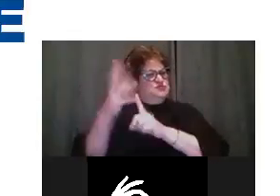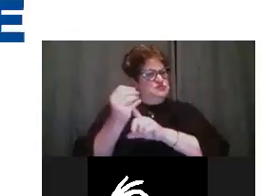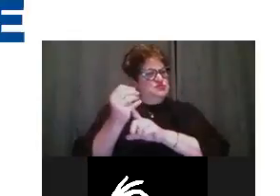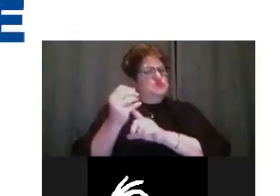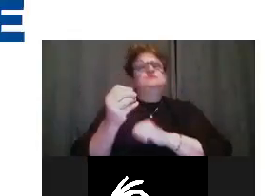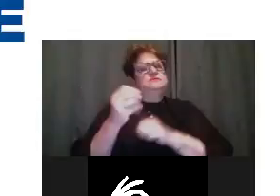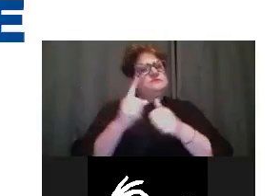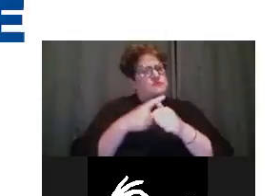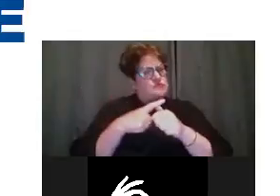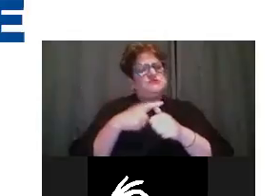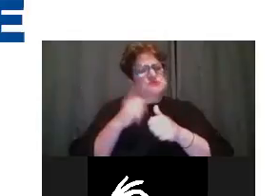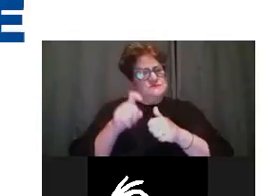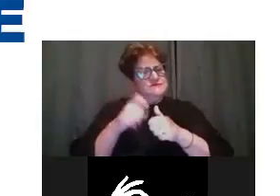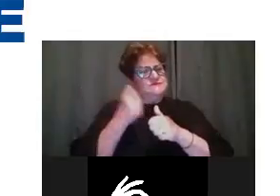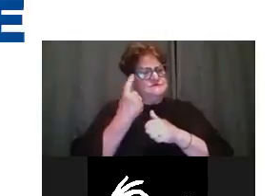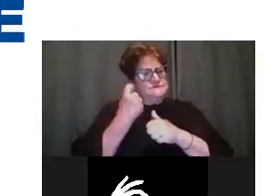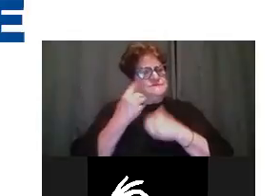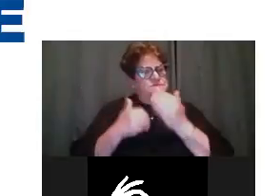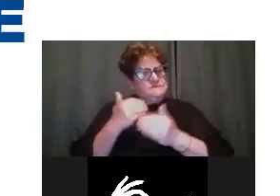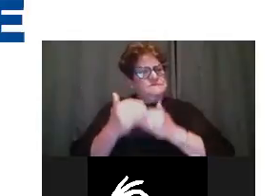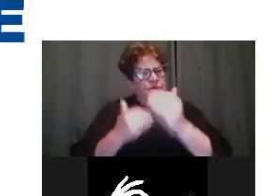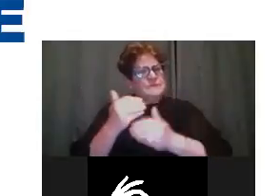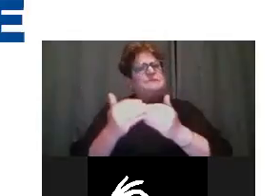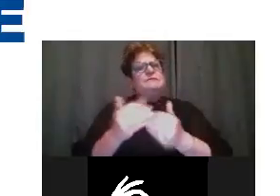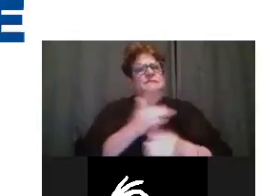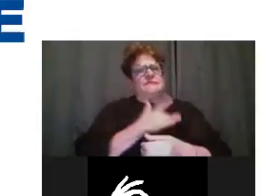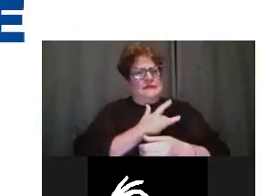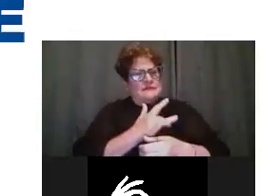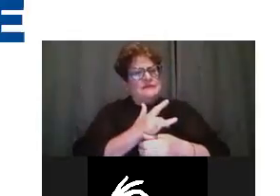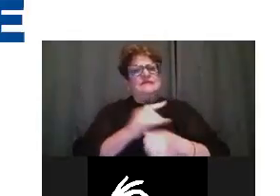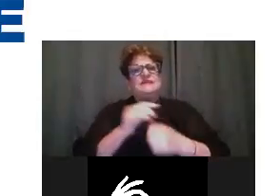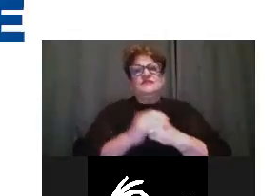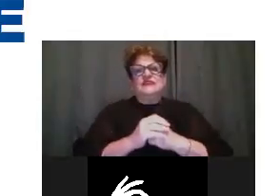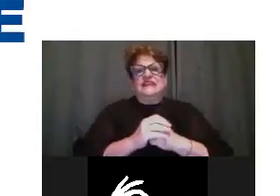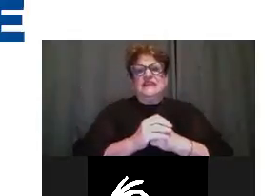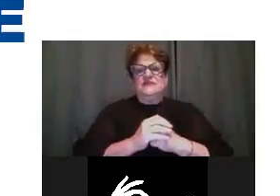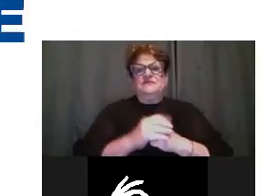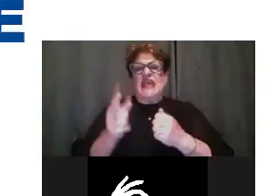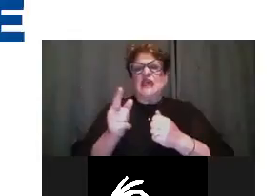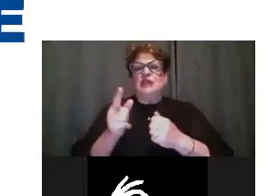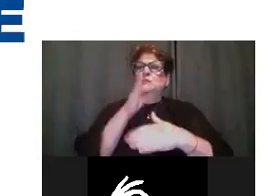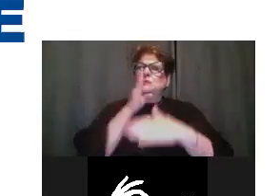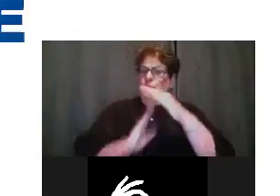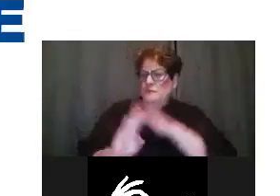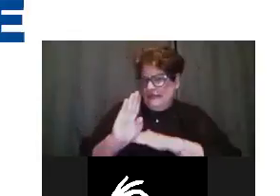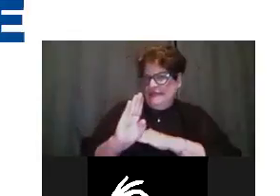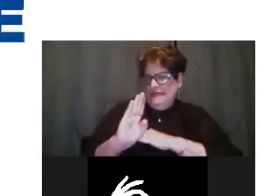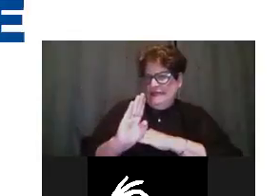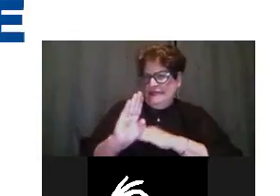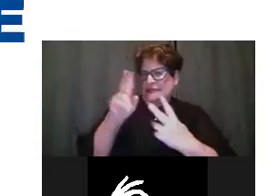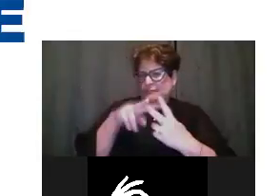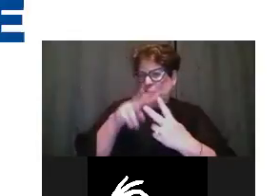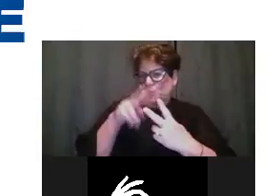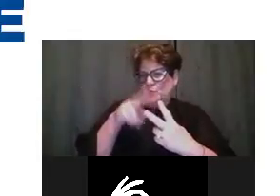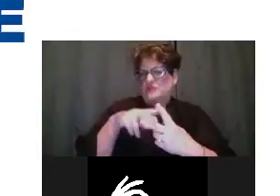play, including cultural sensitivity and cultural humility. And so we're gonna briefly go through each of